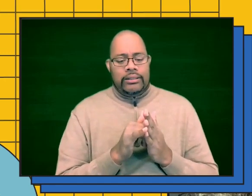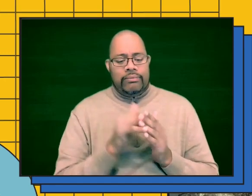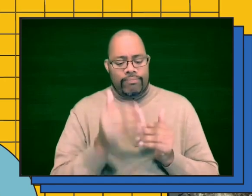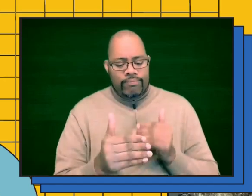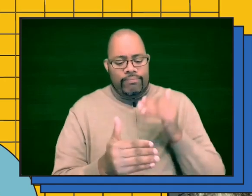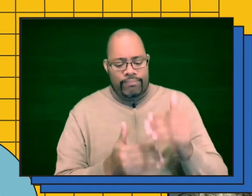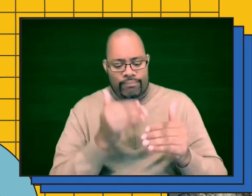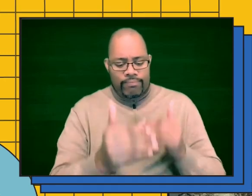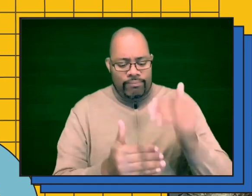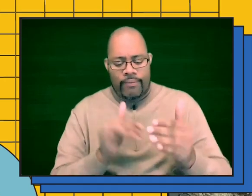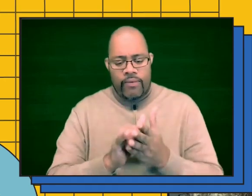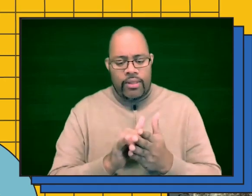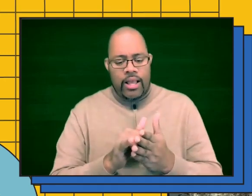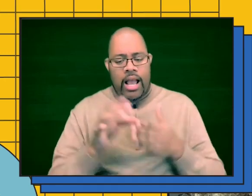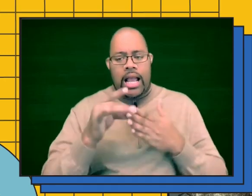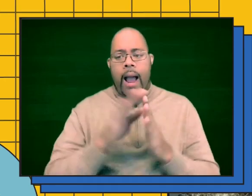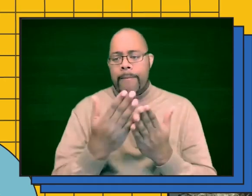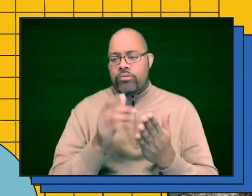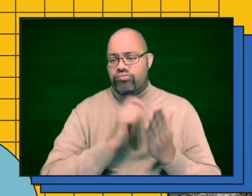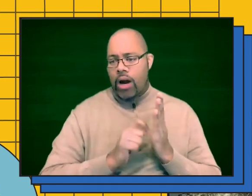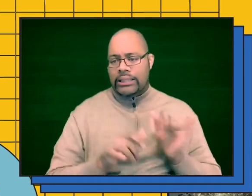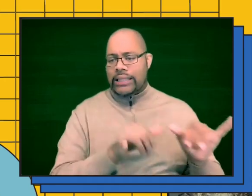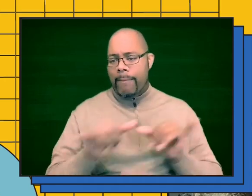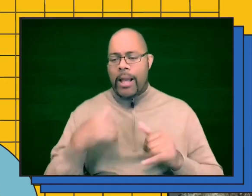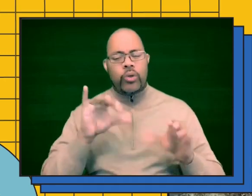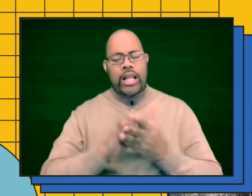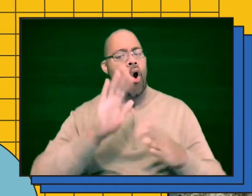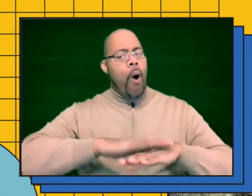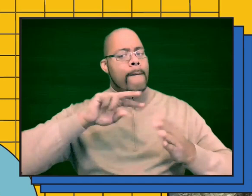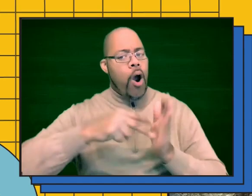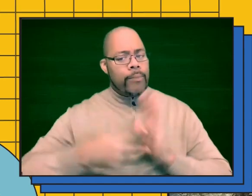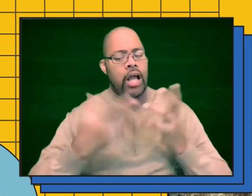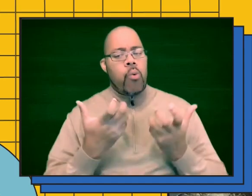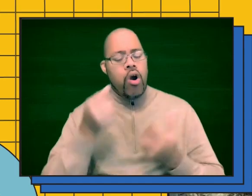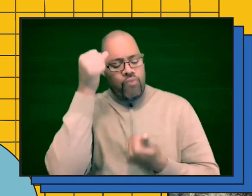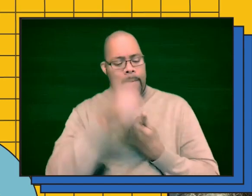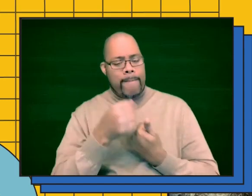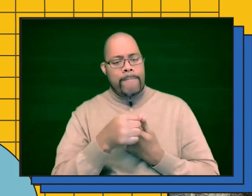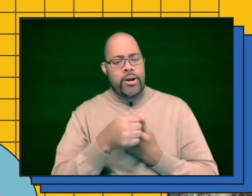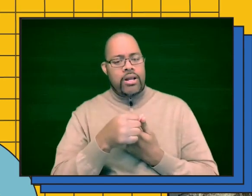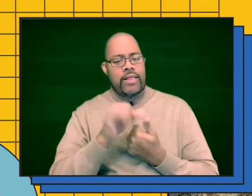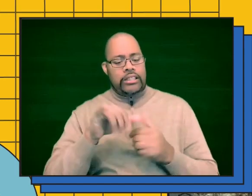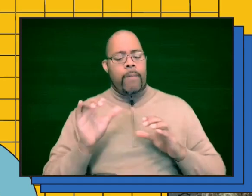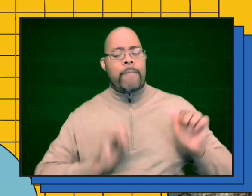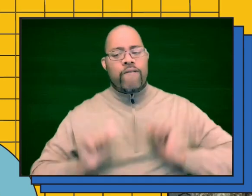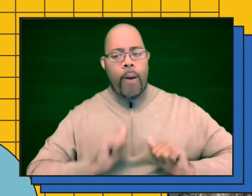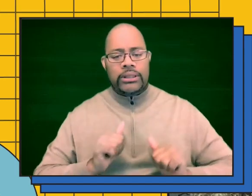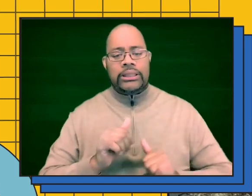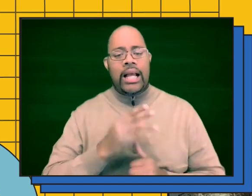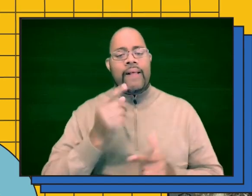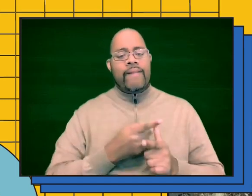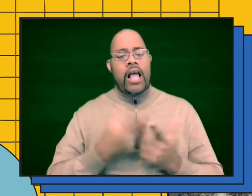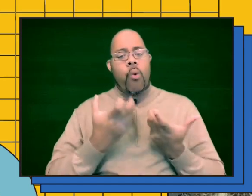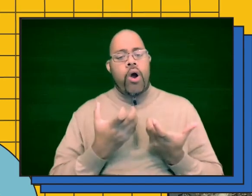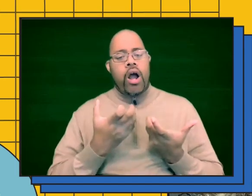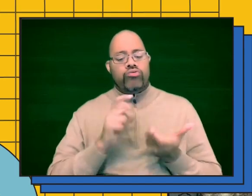of objectivity that guidebook entries perform. I'm doing that on purpose. I want to remember it's a performance,